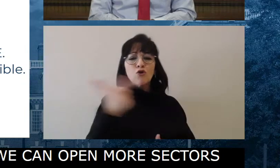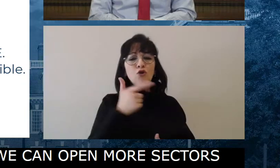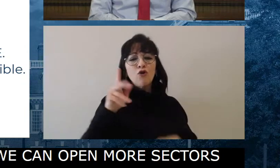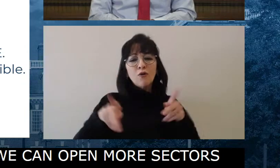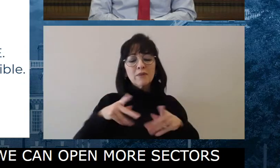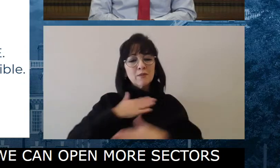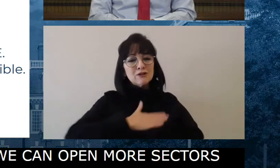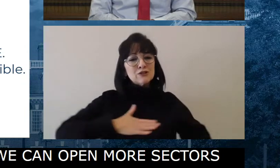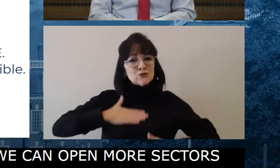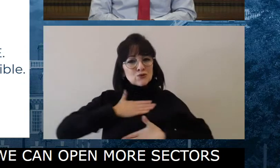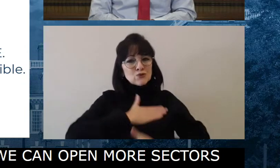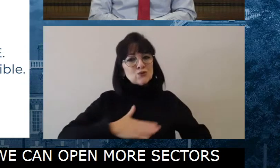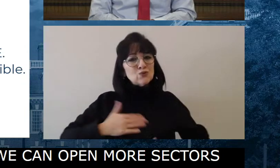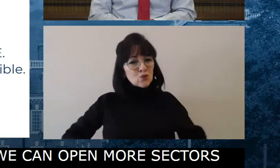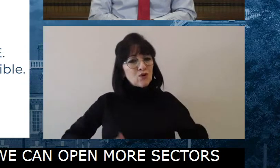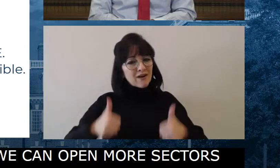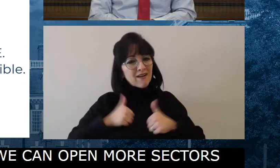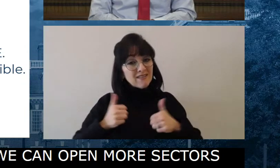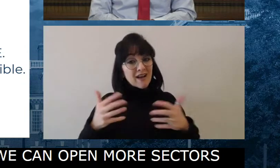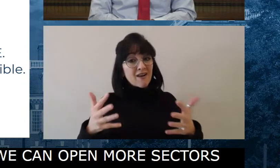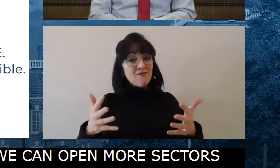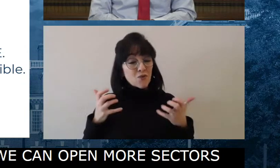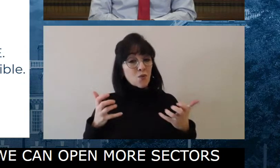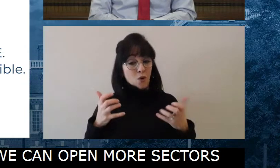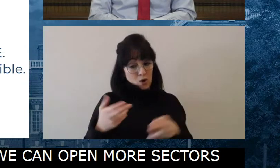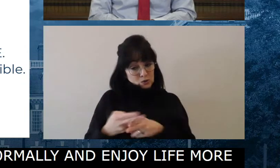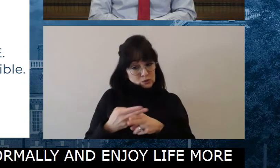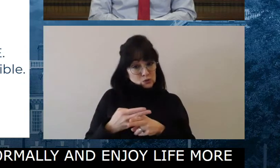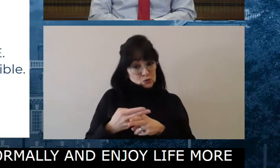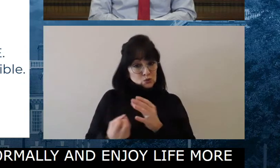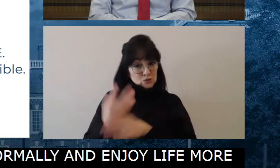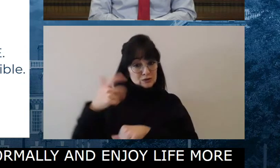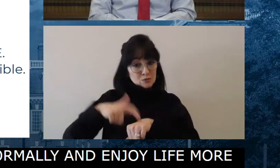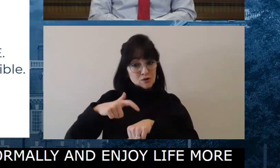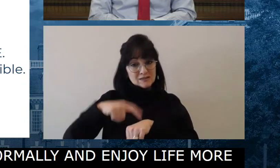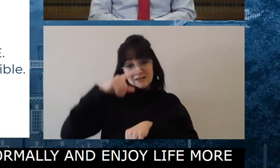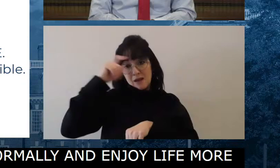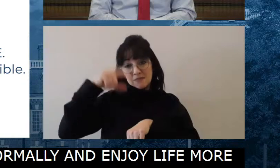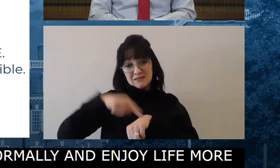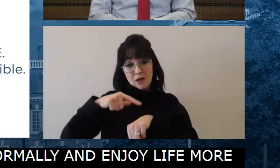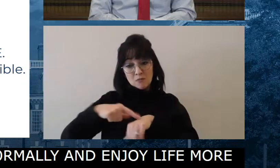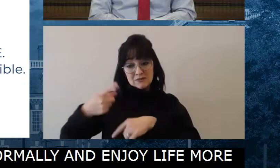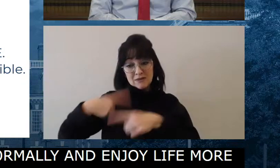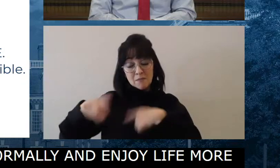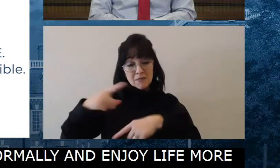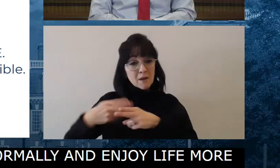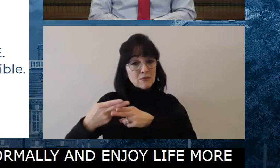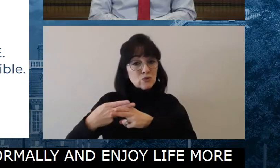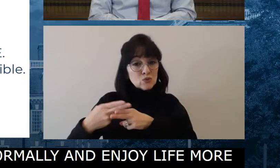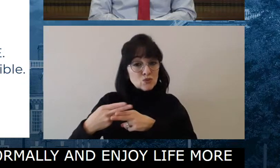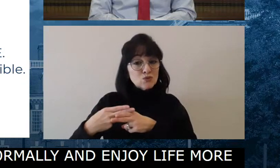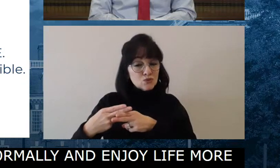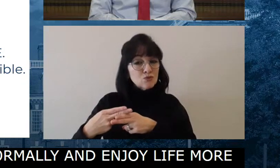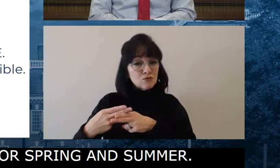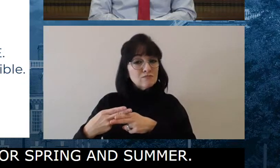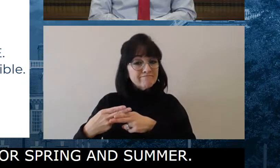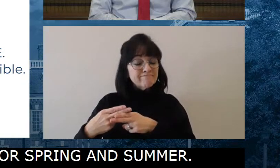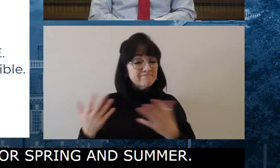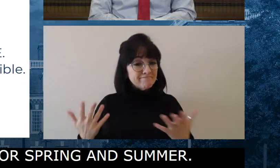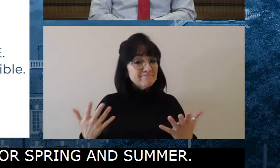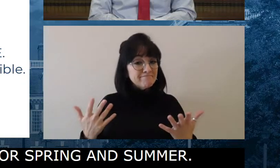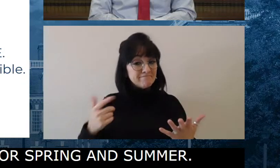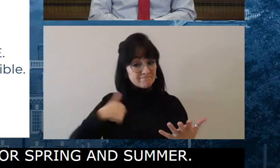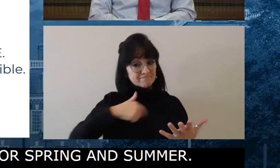now as we open up for spring and summer. There is continued light at the end of the